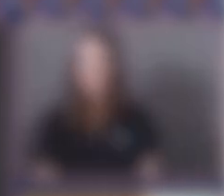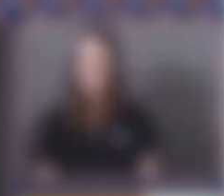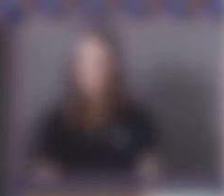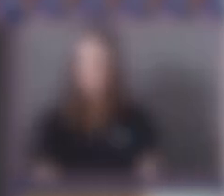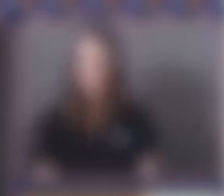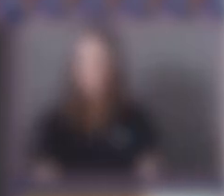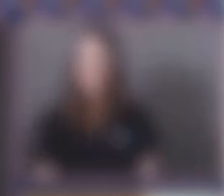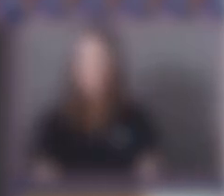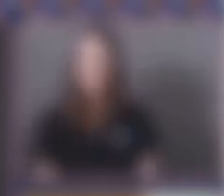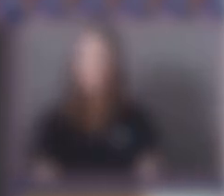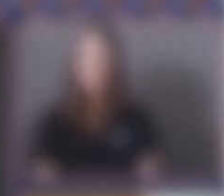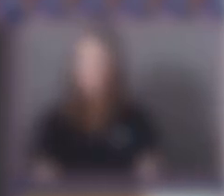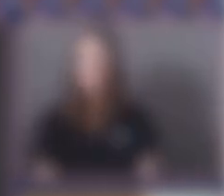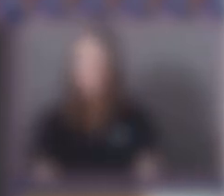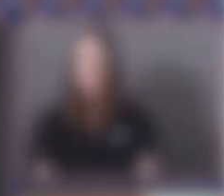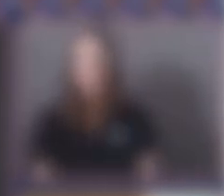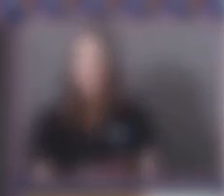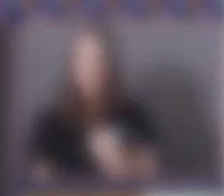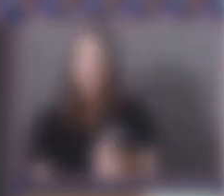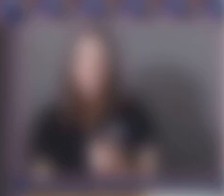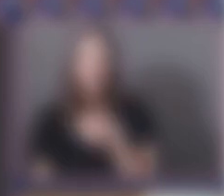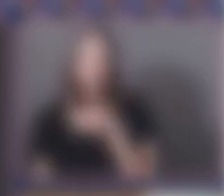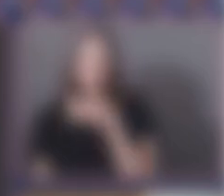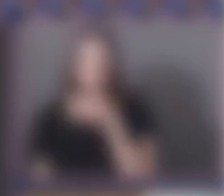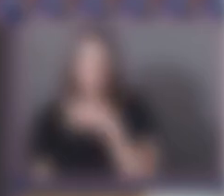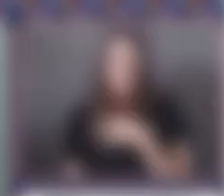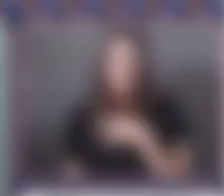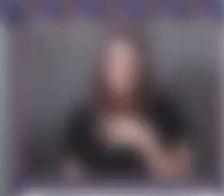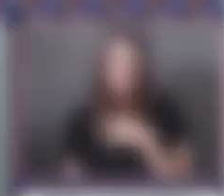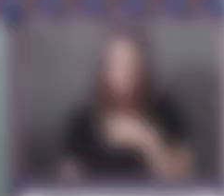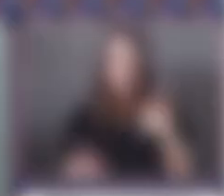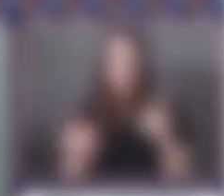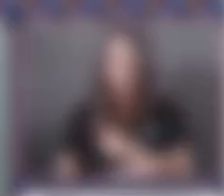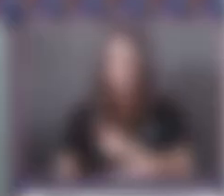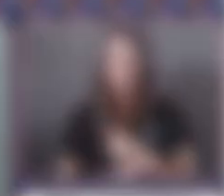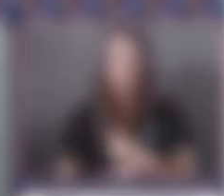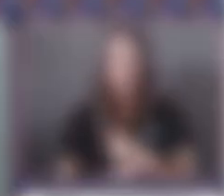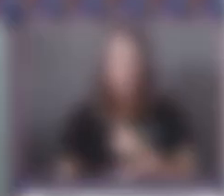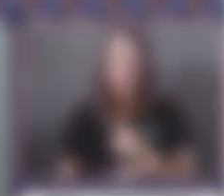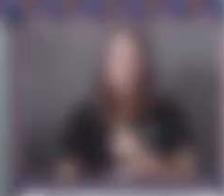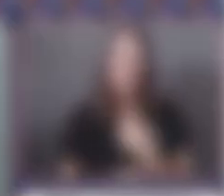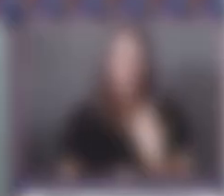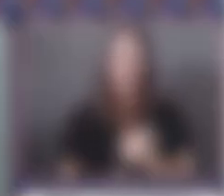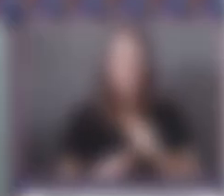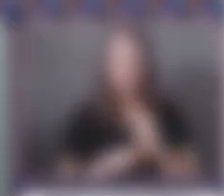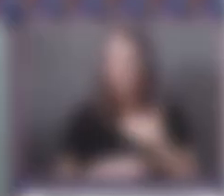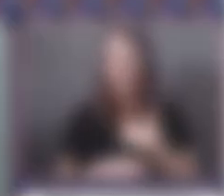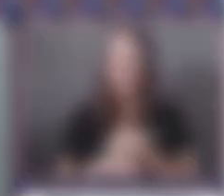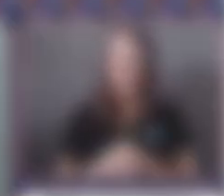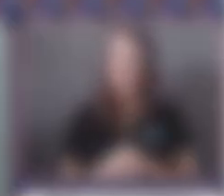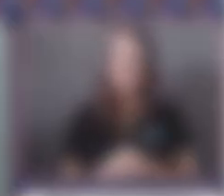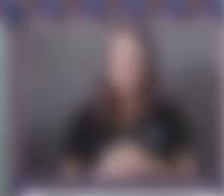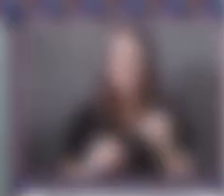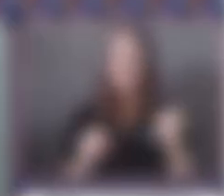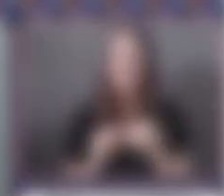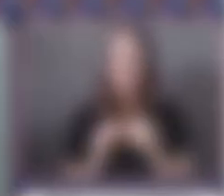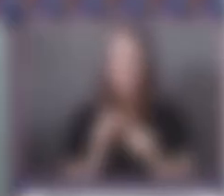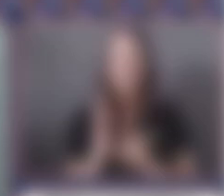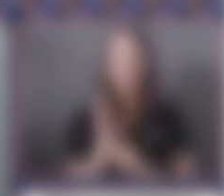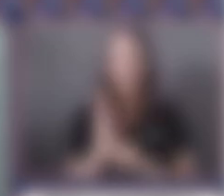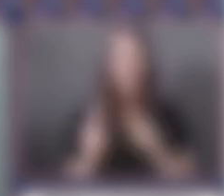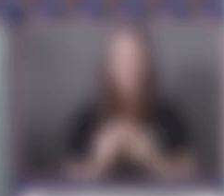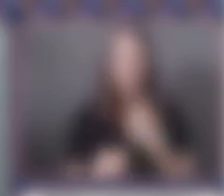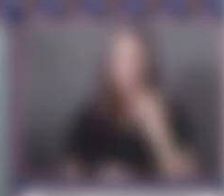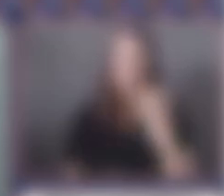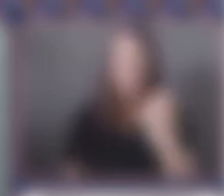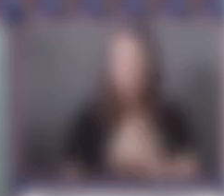There's a number of changes in the bill to how access to the scheme would operate in the future. The first change relates to how people enter